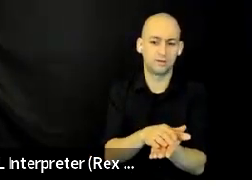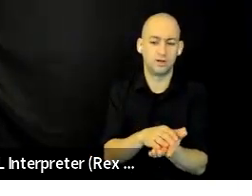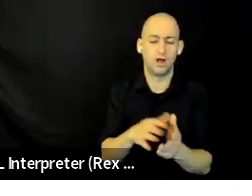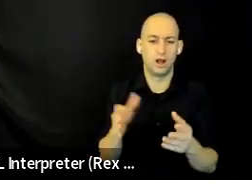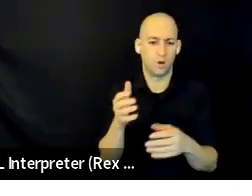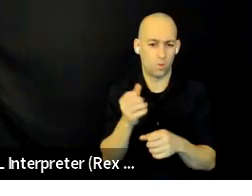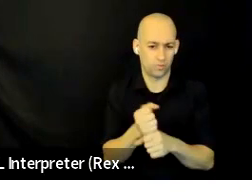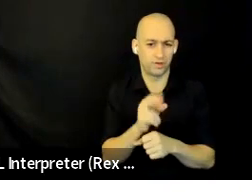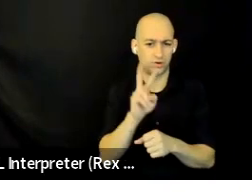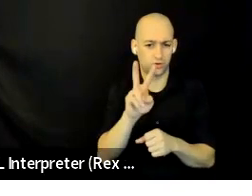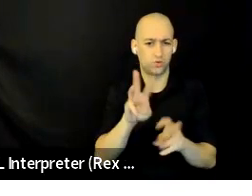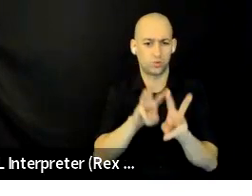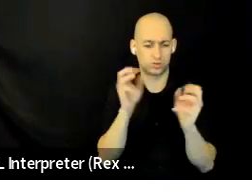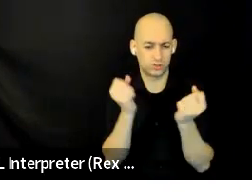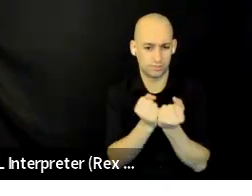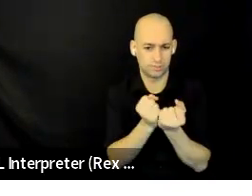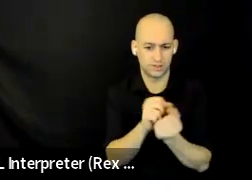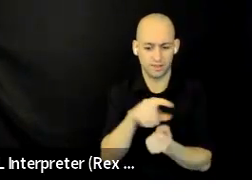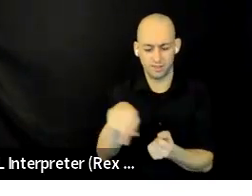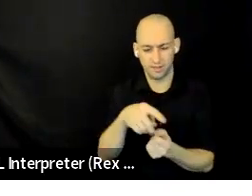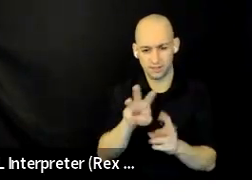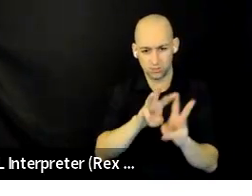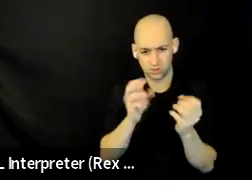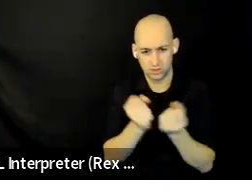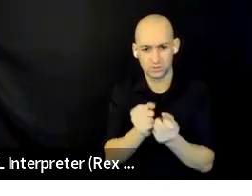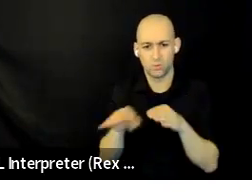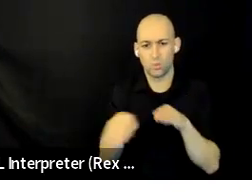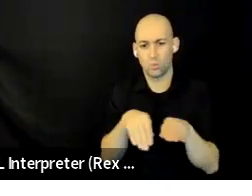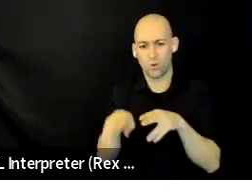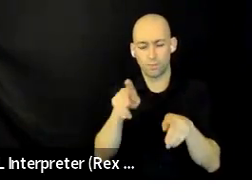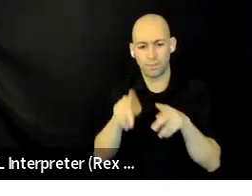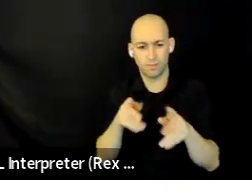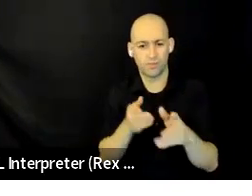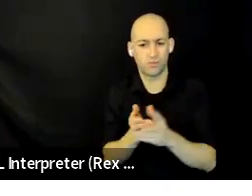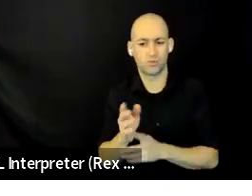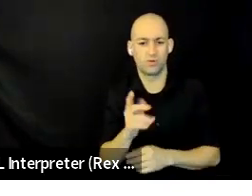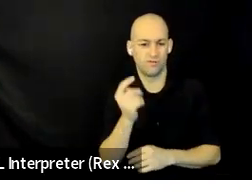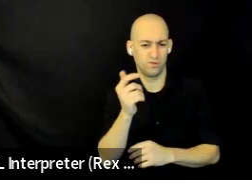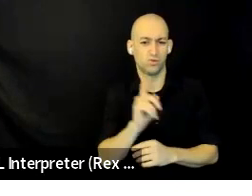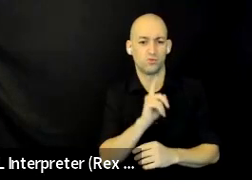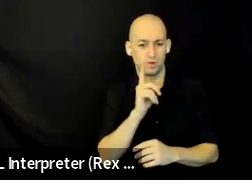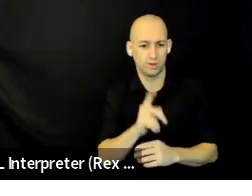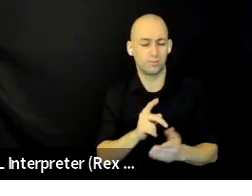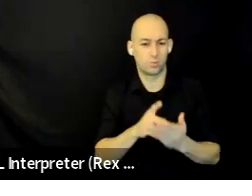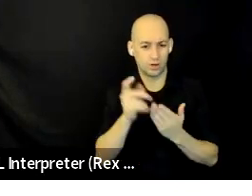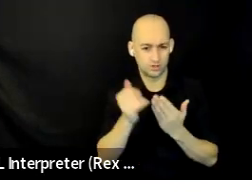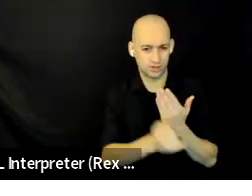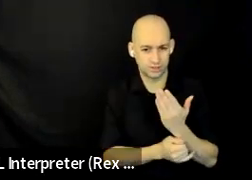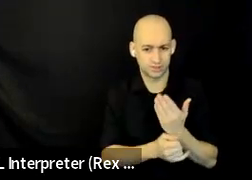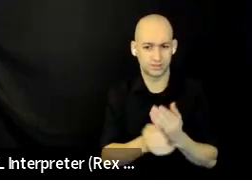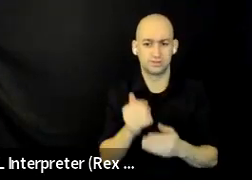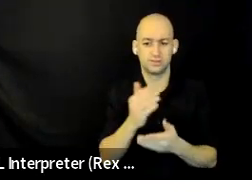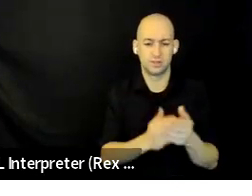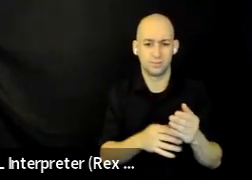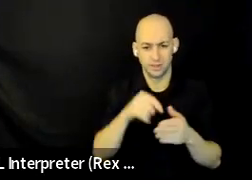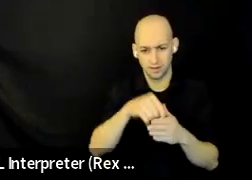workshops. These workshops will be walking participants through a couple of real projects and walking them through some of the details in